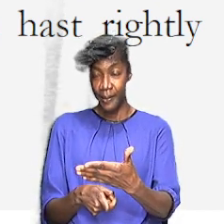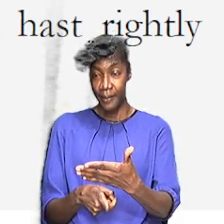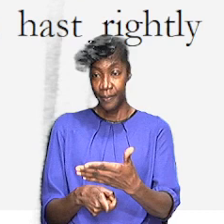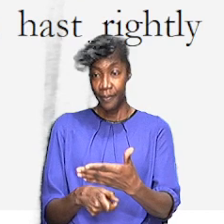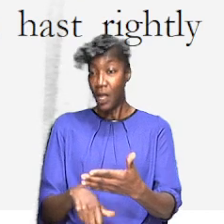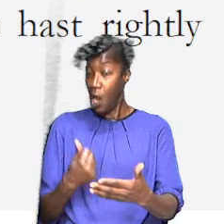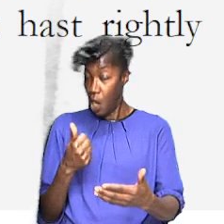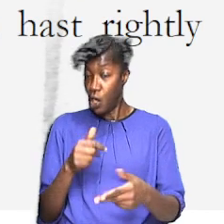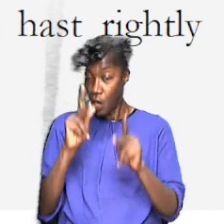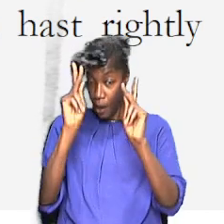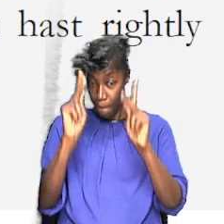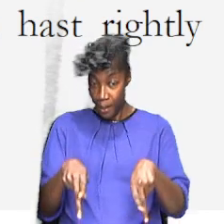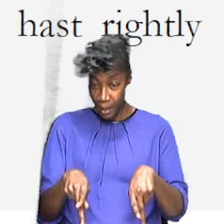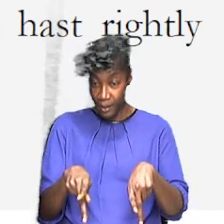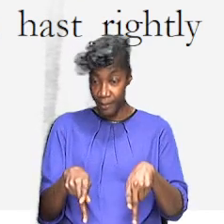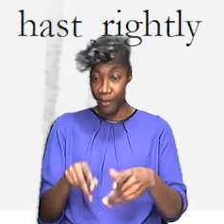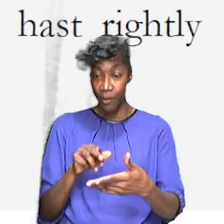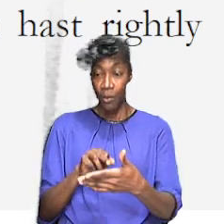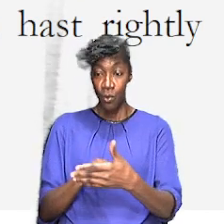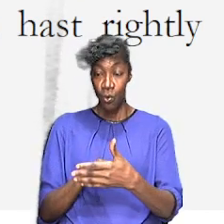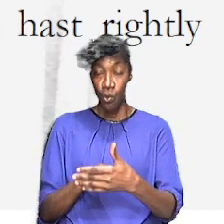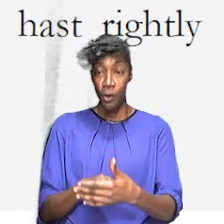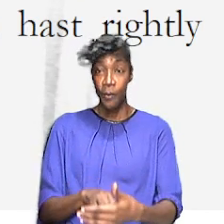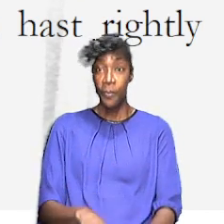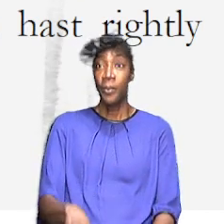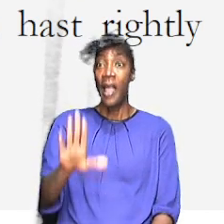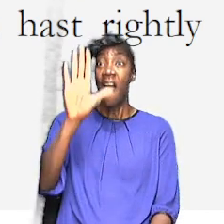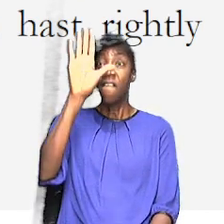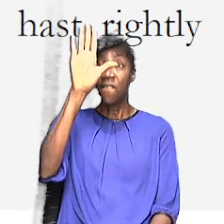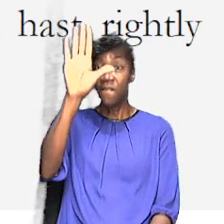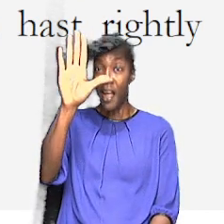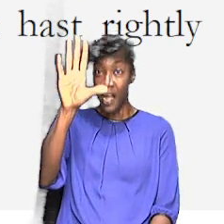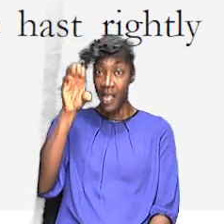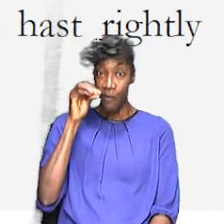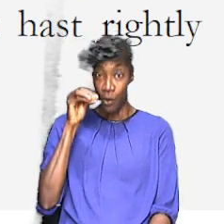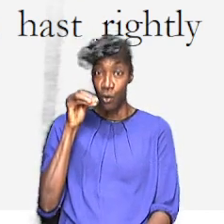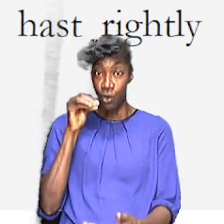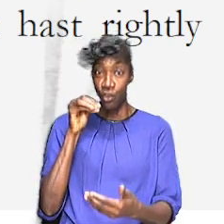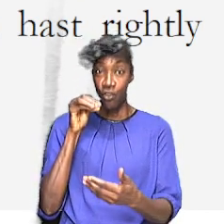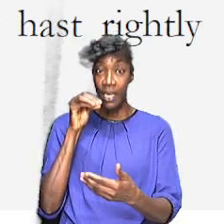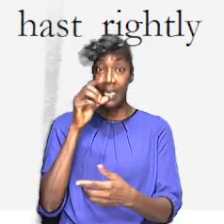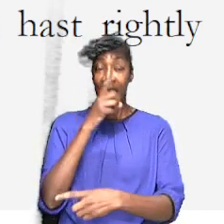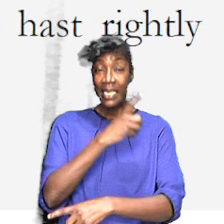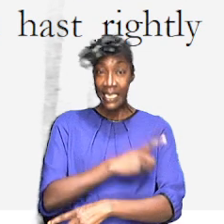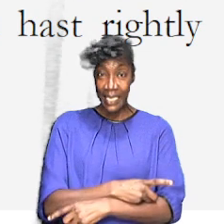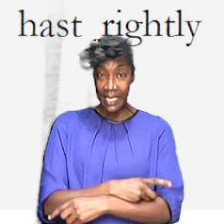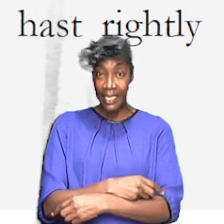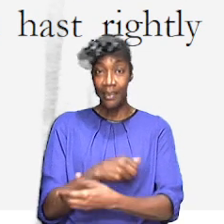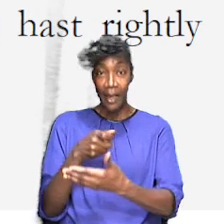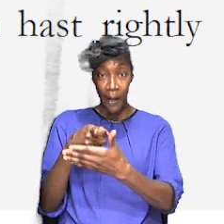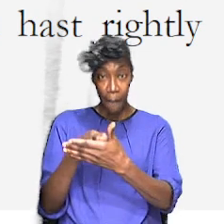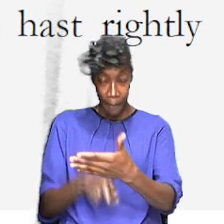And another person owed 500 days worth of salary.